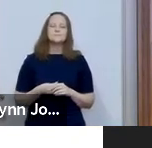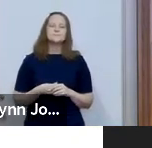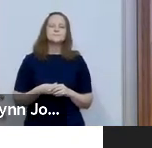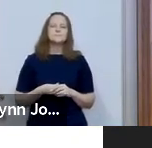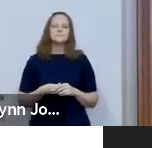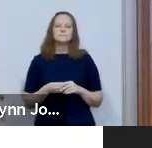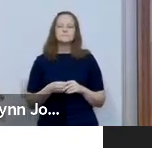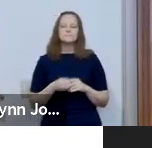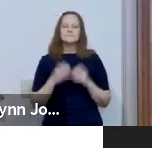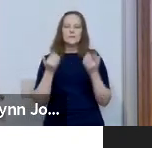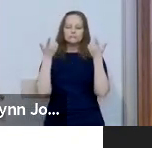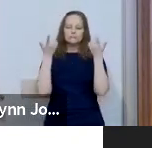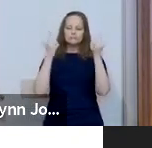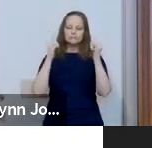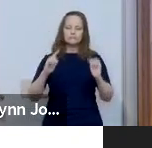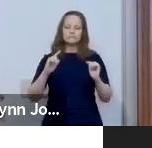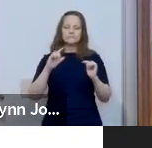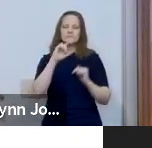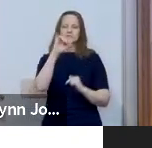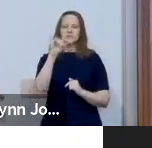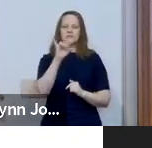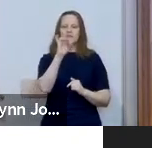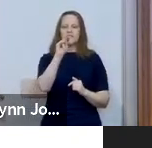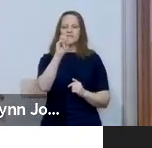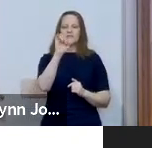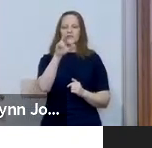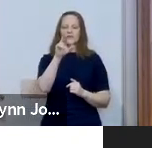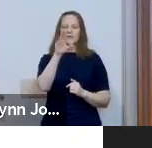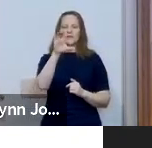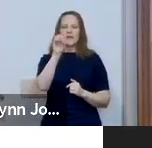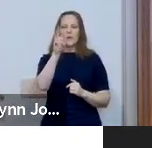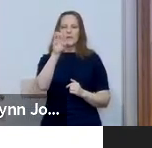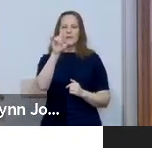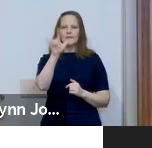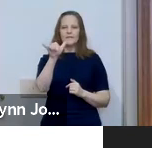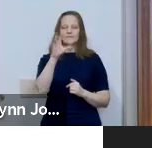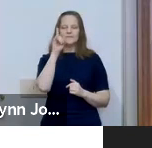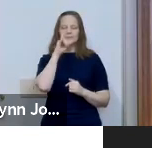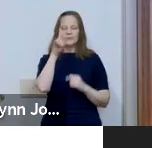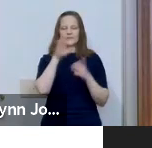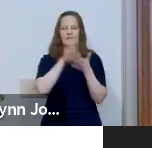Next, I'm going to turn it over to Jennifer Cowley to talk about academic affairs.